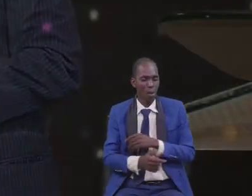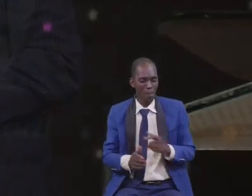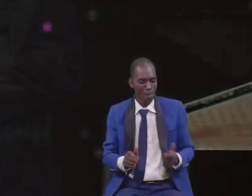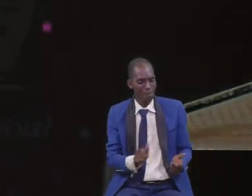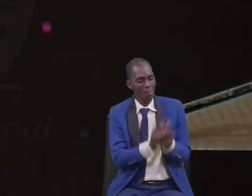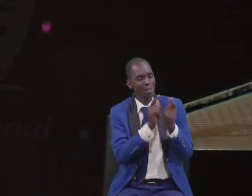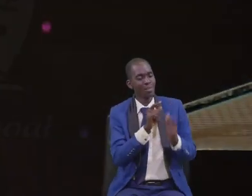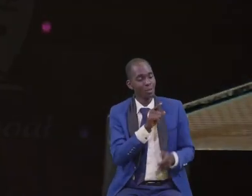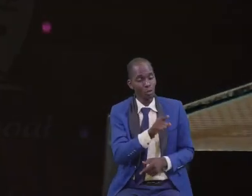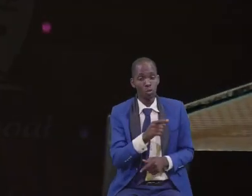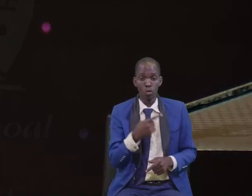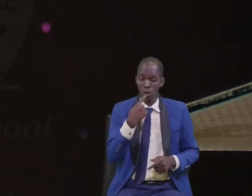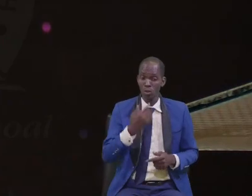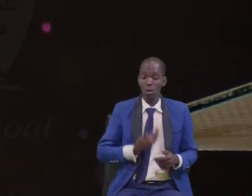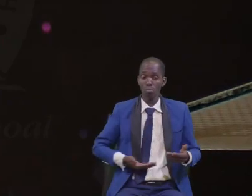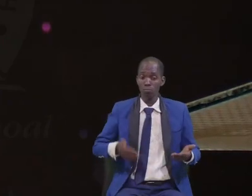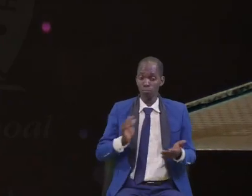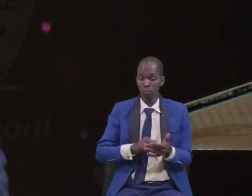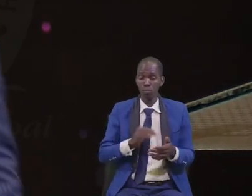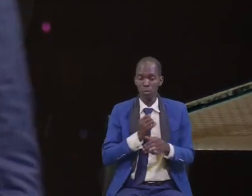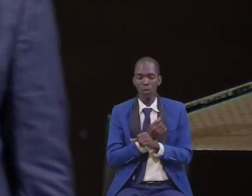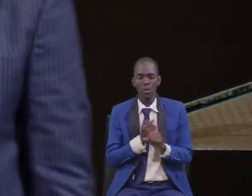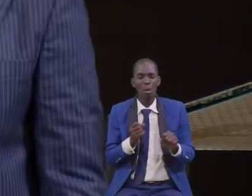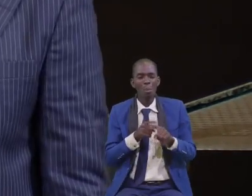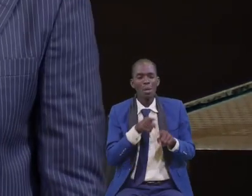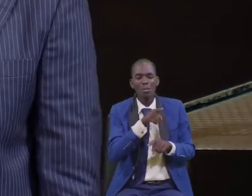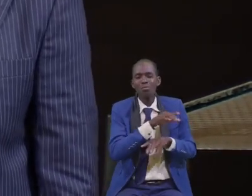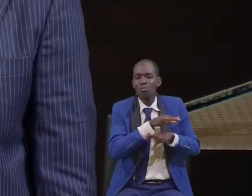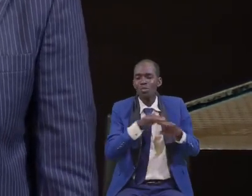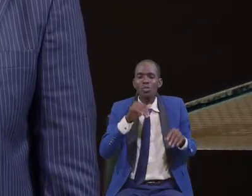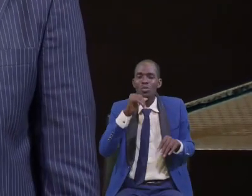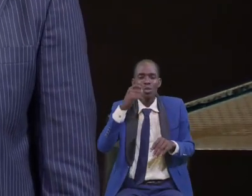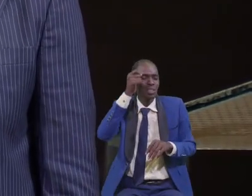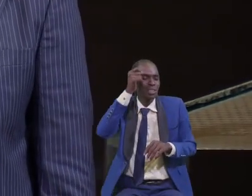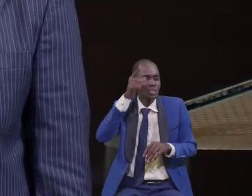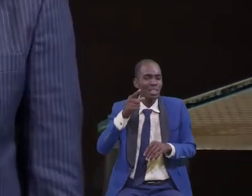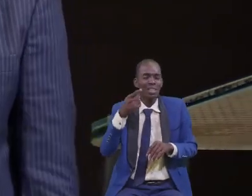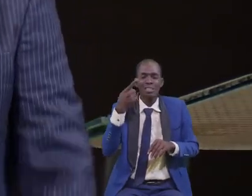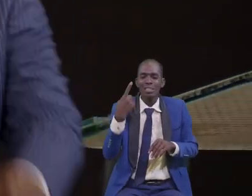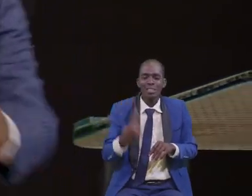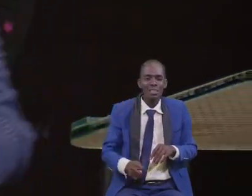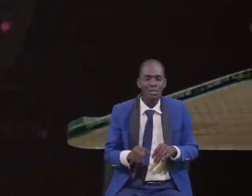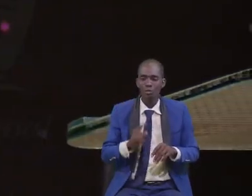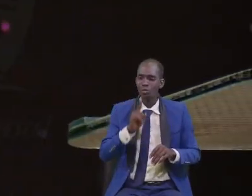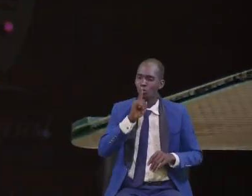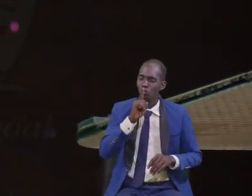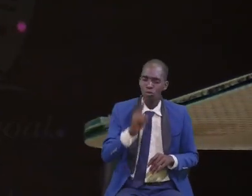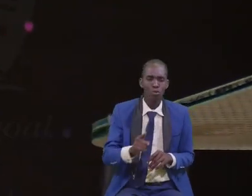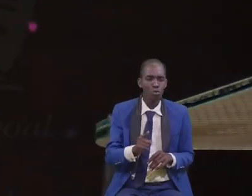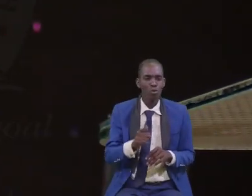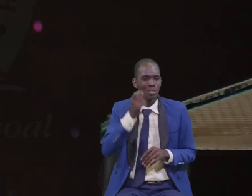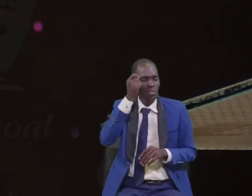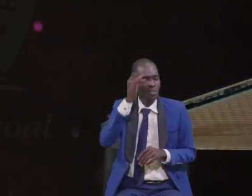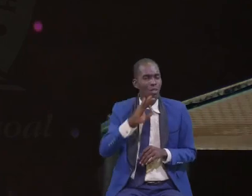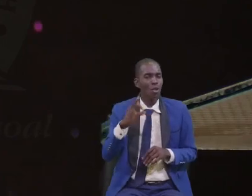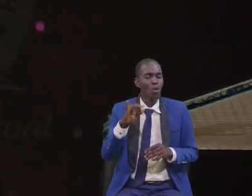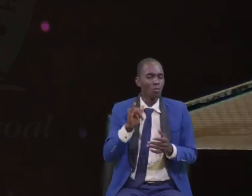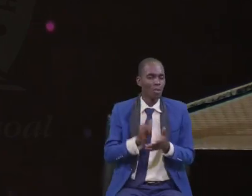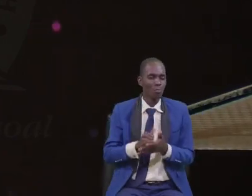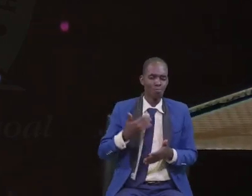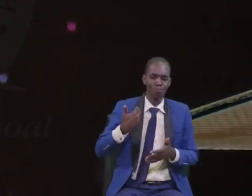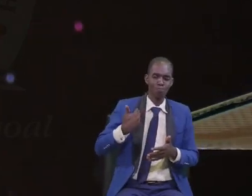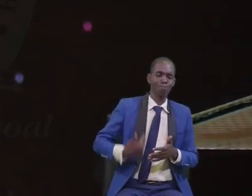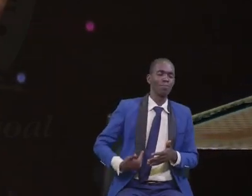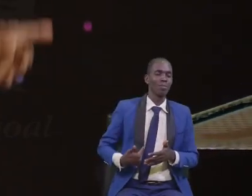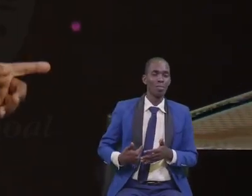again. There is no understanding of the brokenness that a person ought to have. Because of that, they